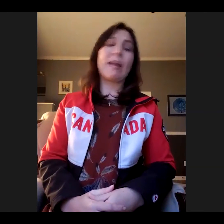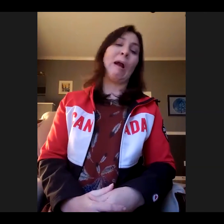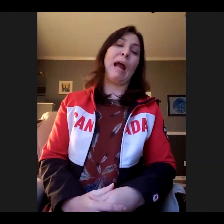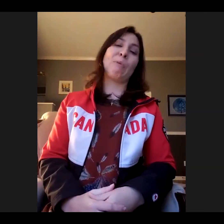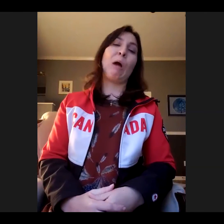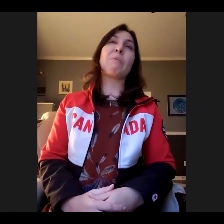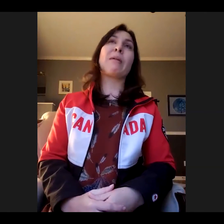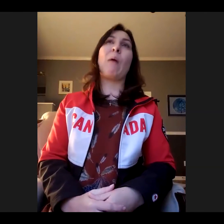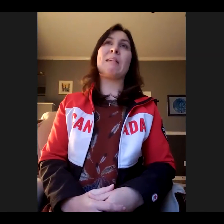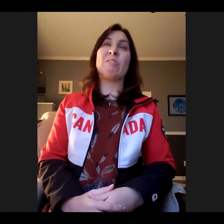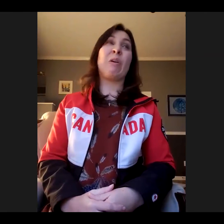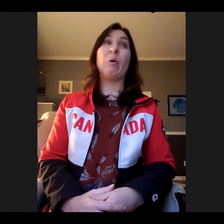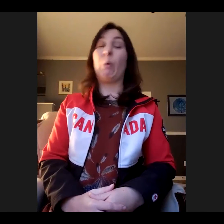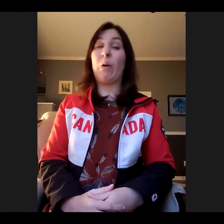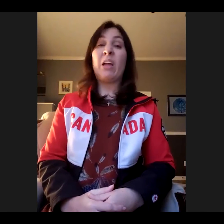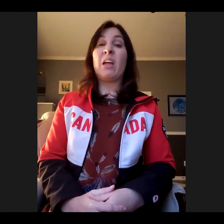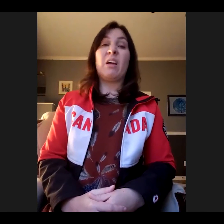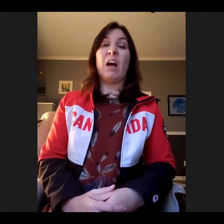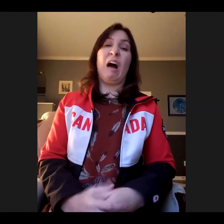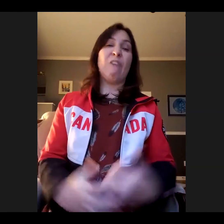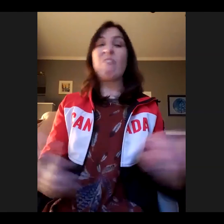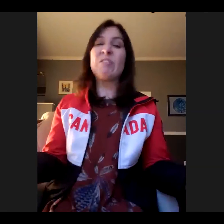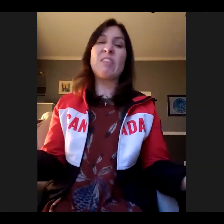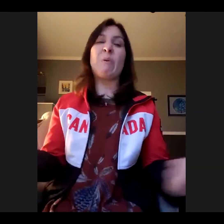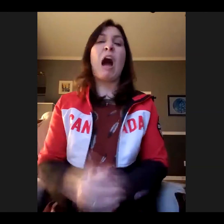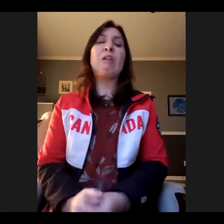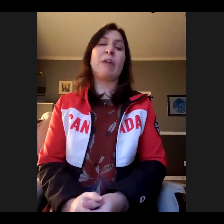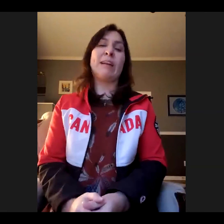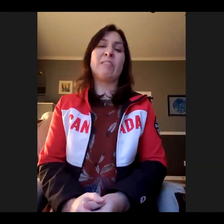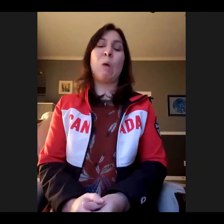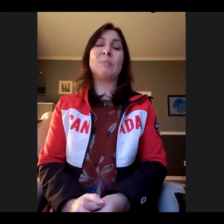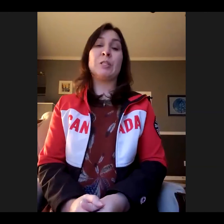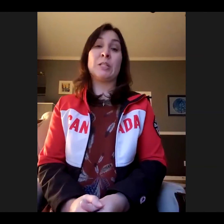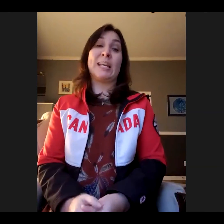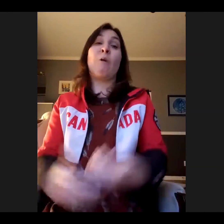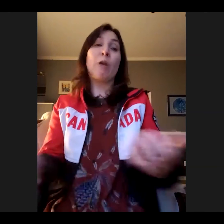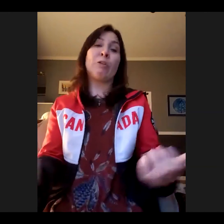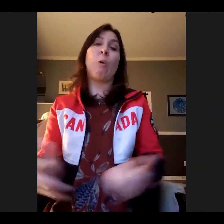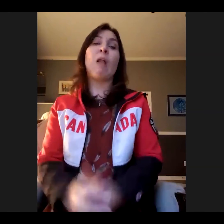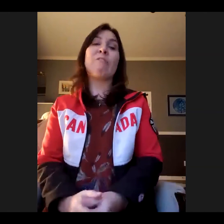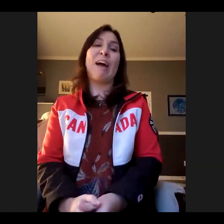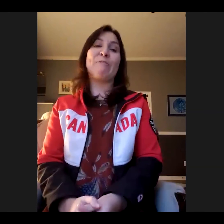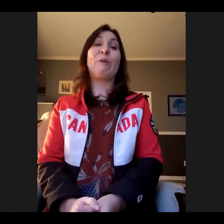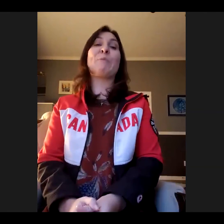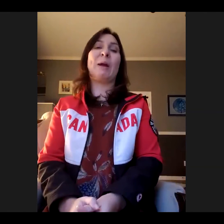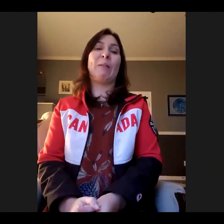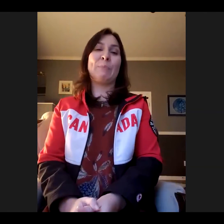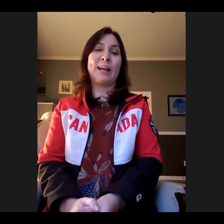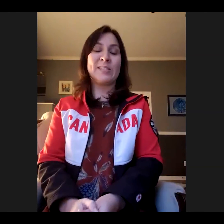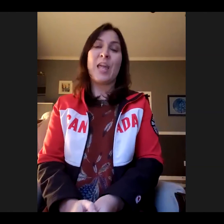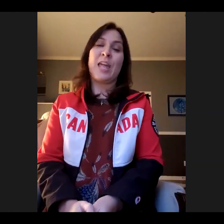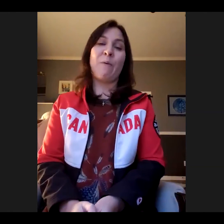career, I probably went to 50 to 100 competitions. And in order to qualify for the